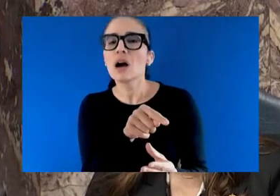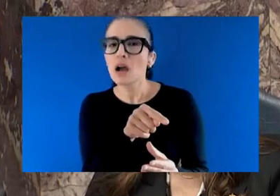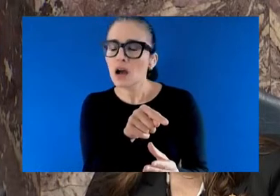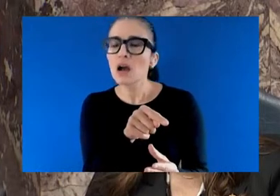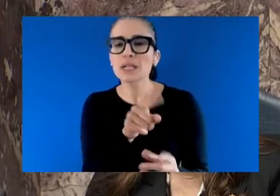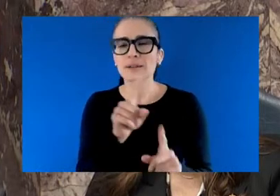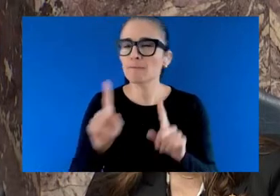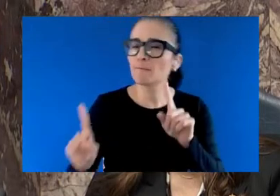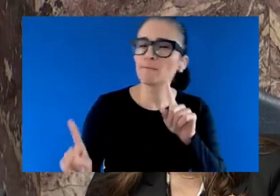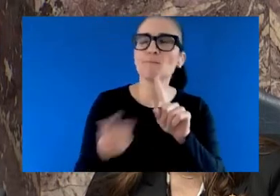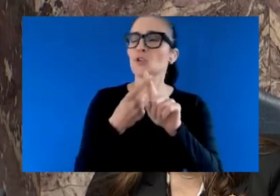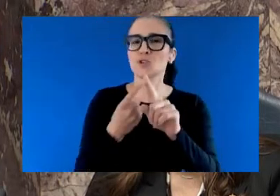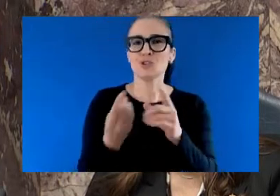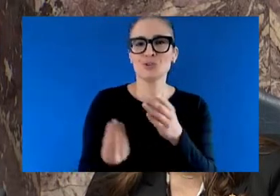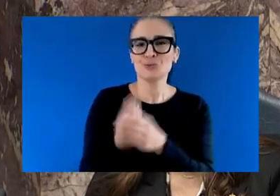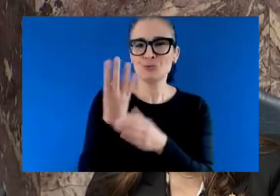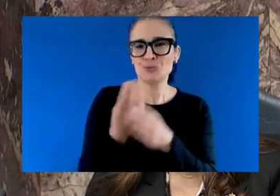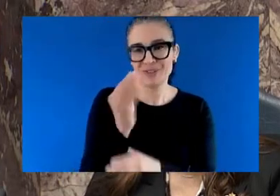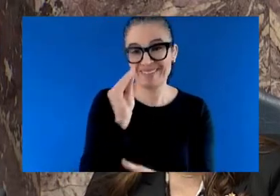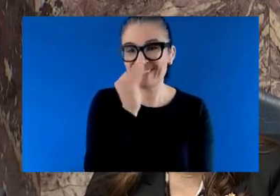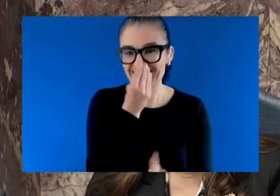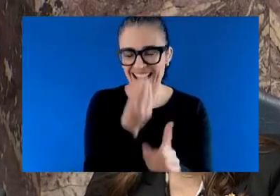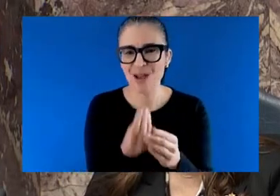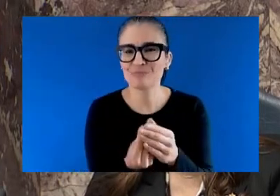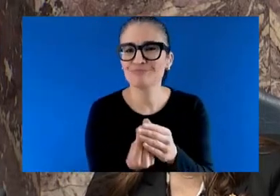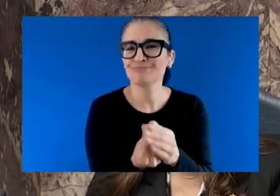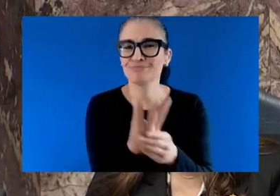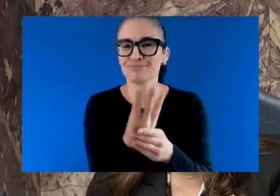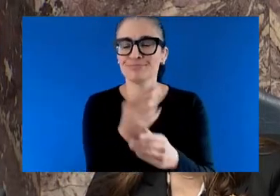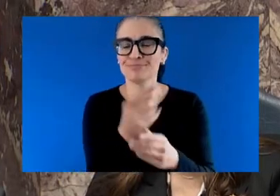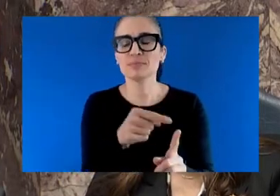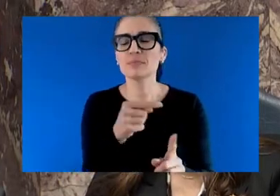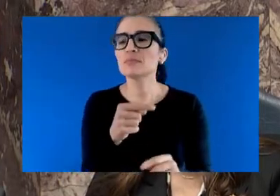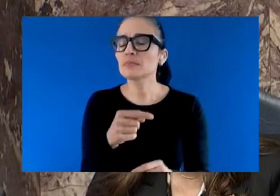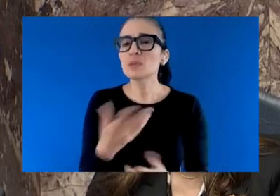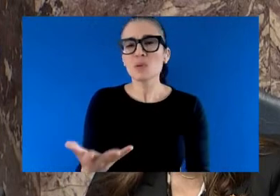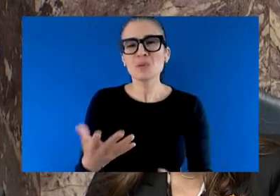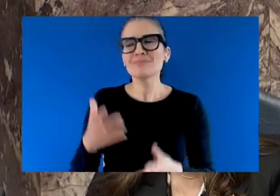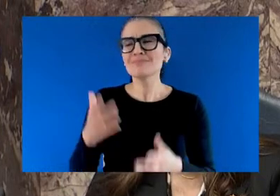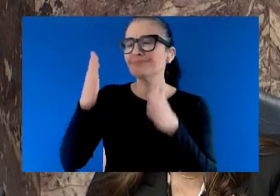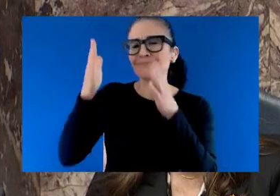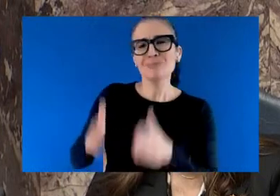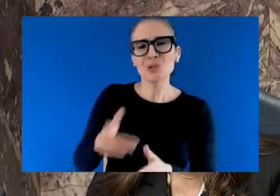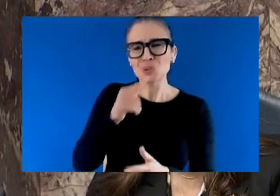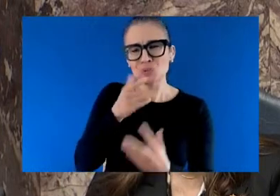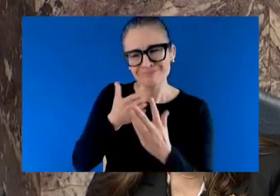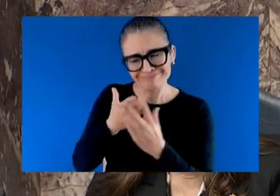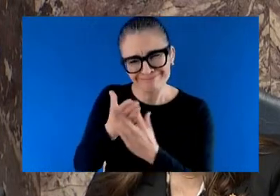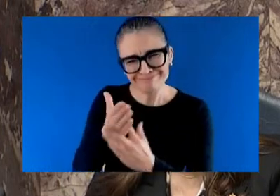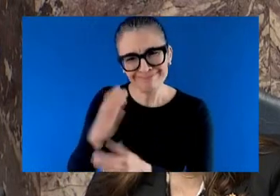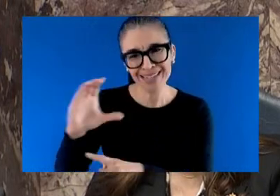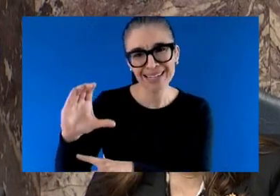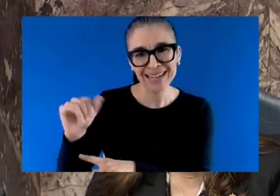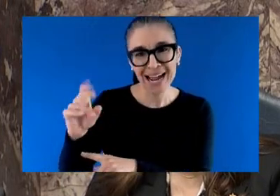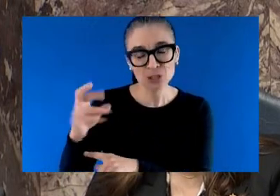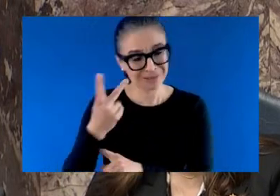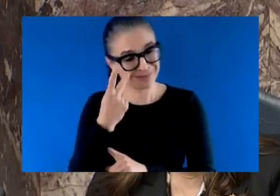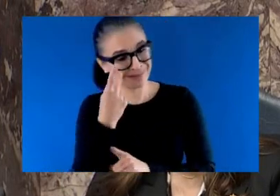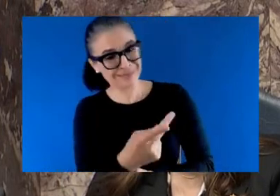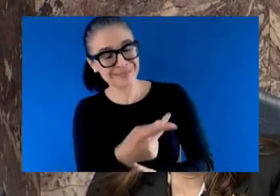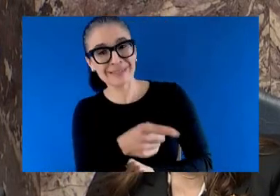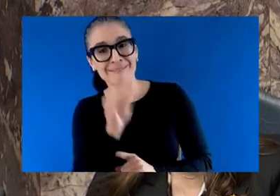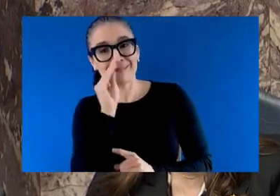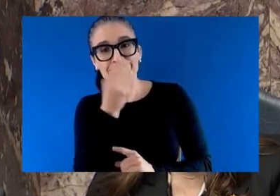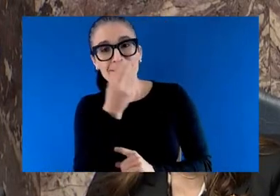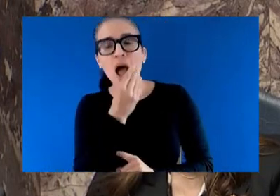the daffodil represents strength, resiliency, courage, and hope. Every 3 minutes, someone in Canada hears the words, "You